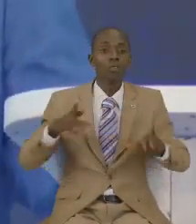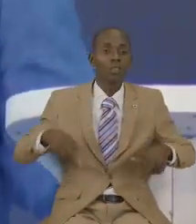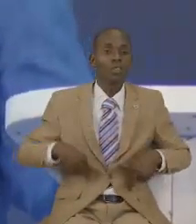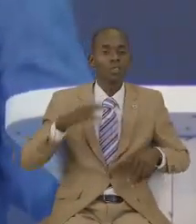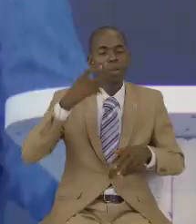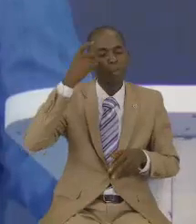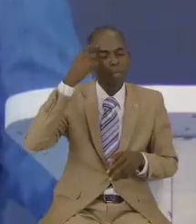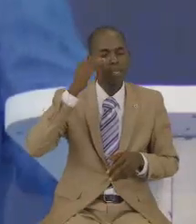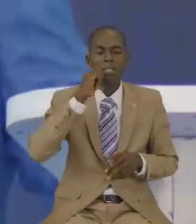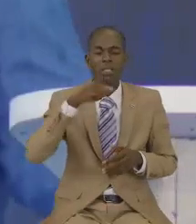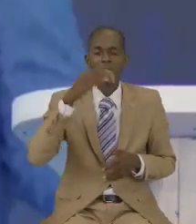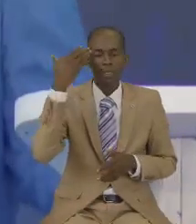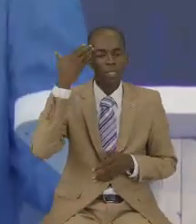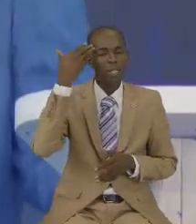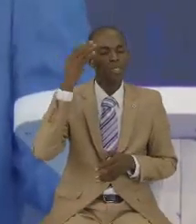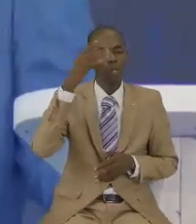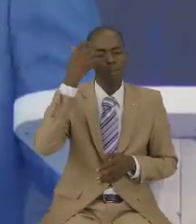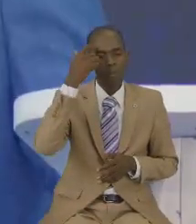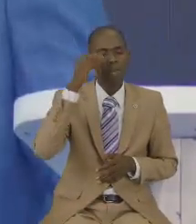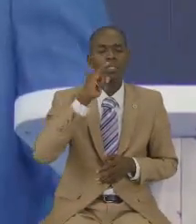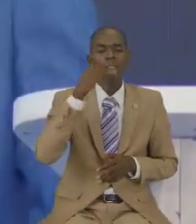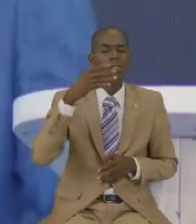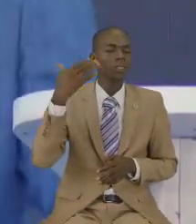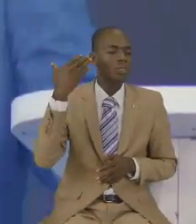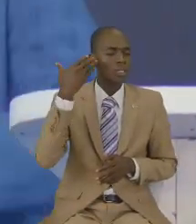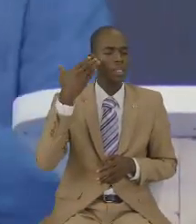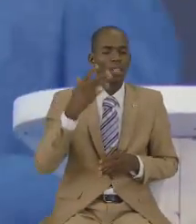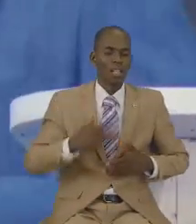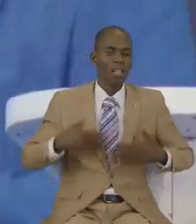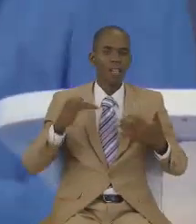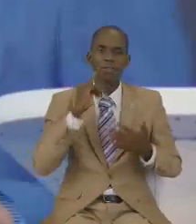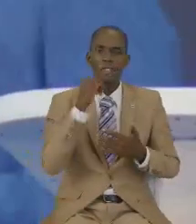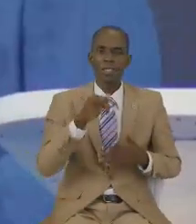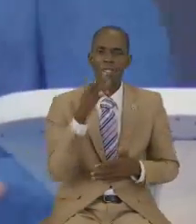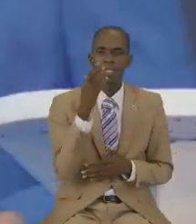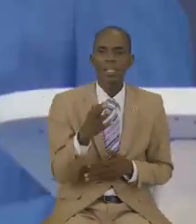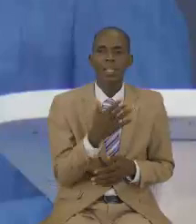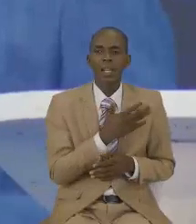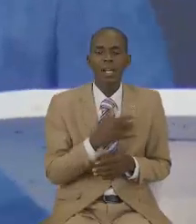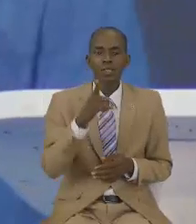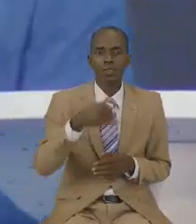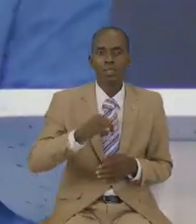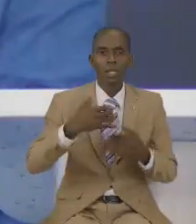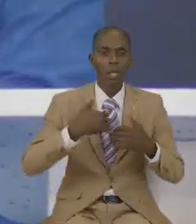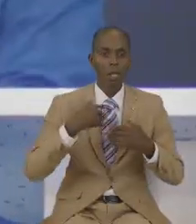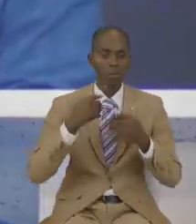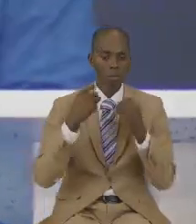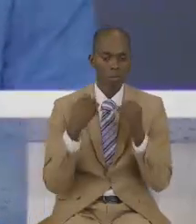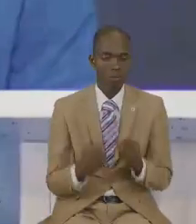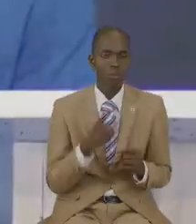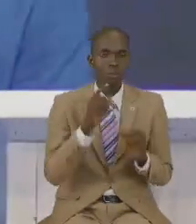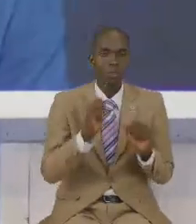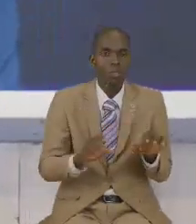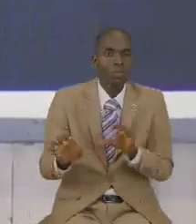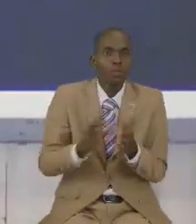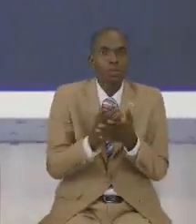still there, your mind is still there, life is still there, and you still have the strength, and you can do something